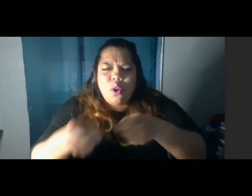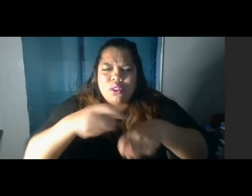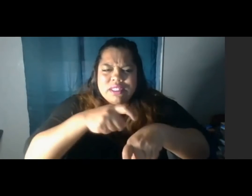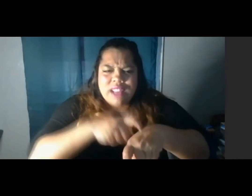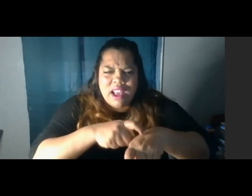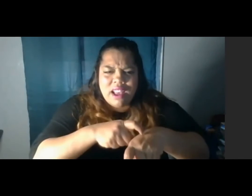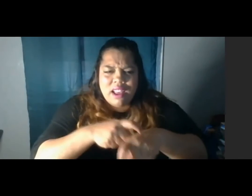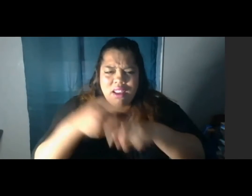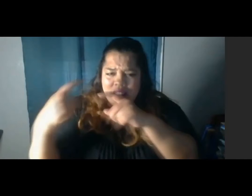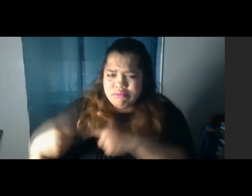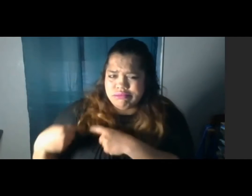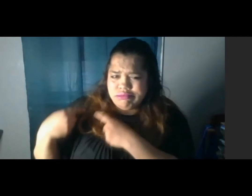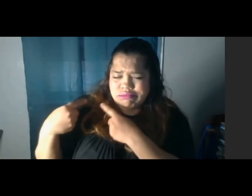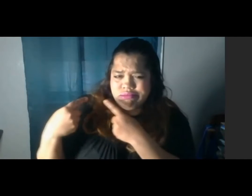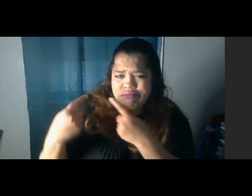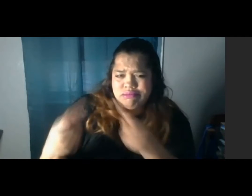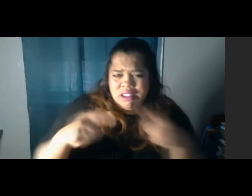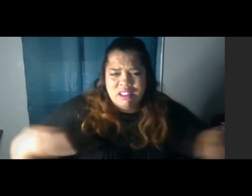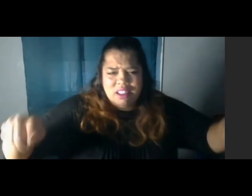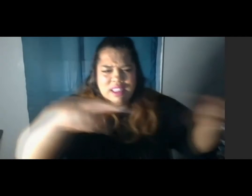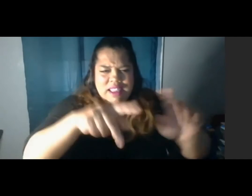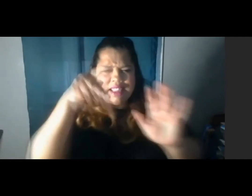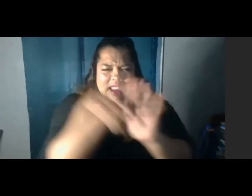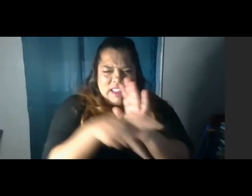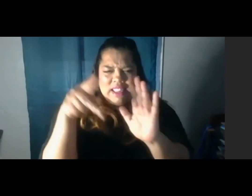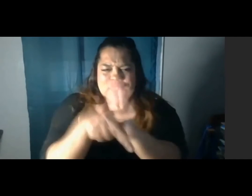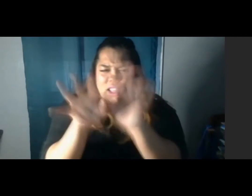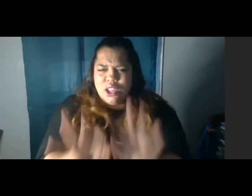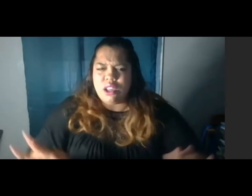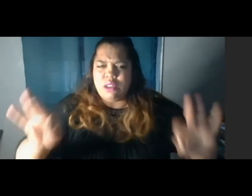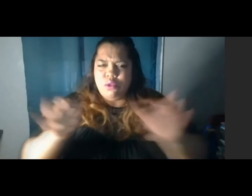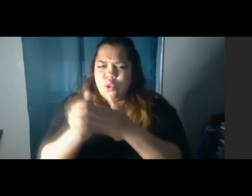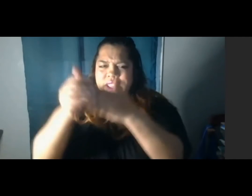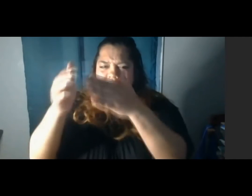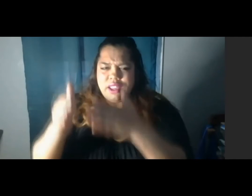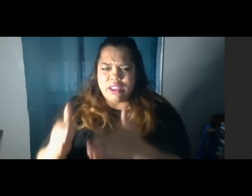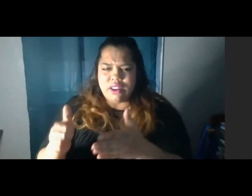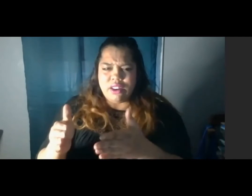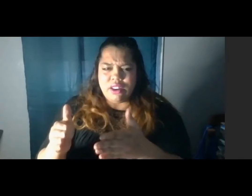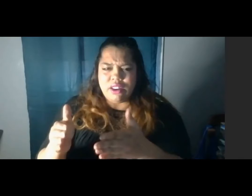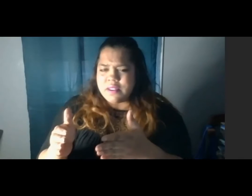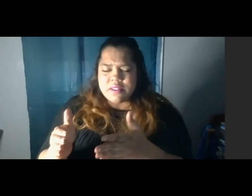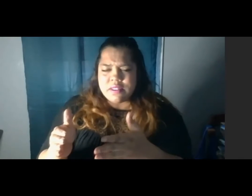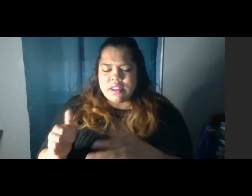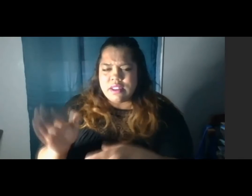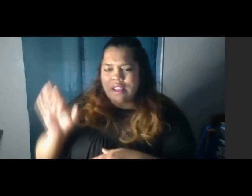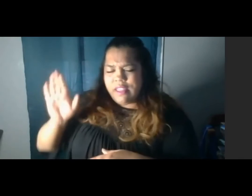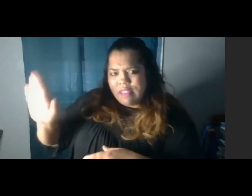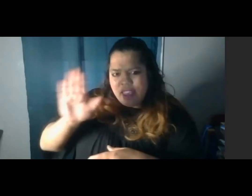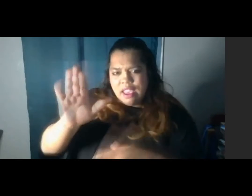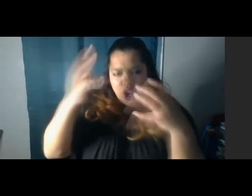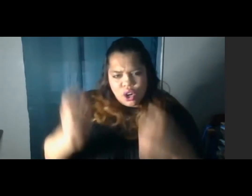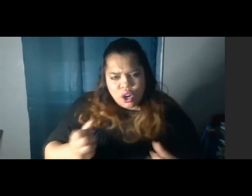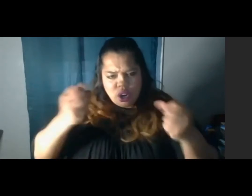our prophets while we stand aside and look? Ooh, some